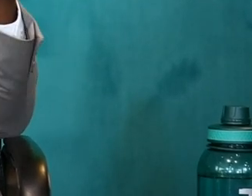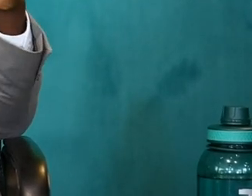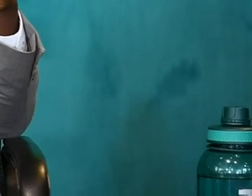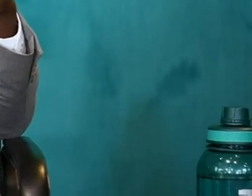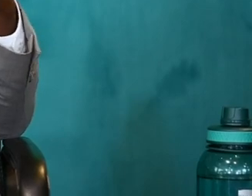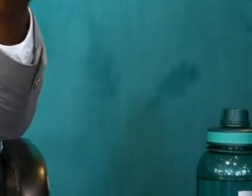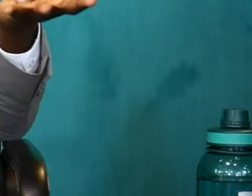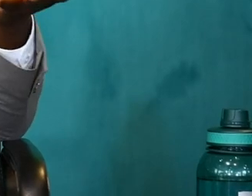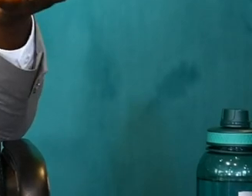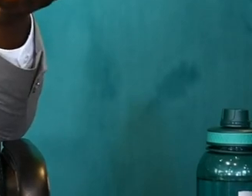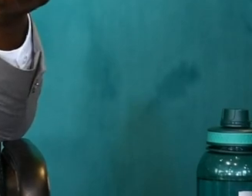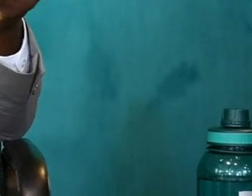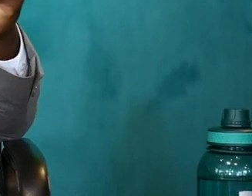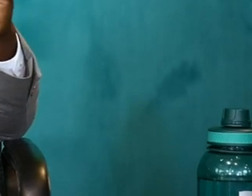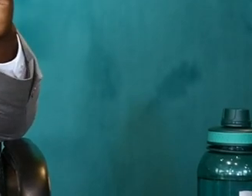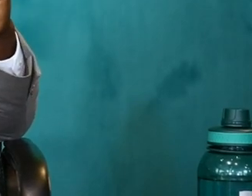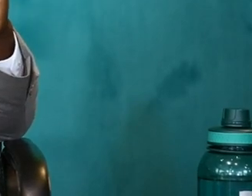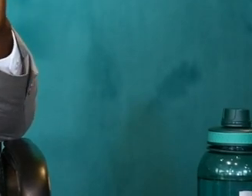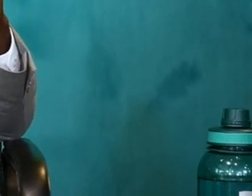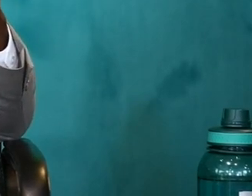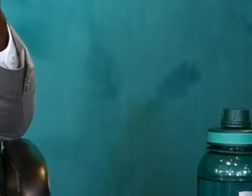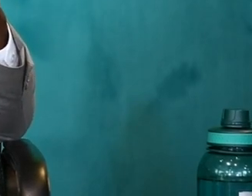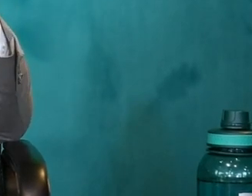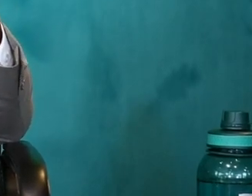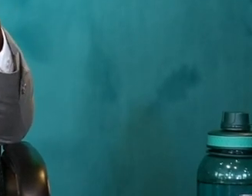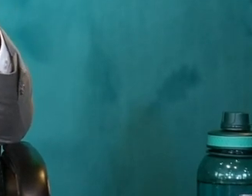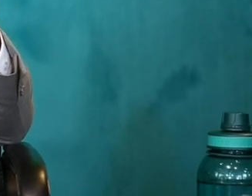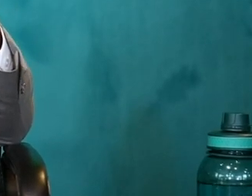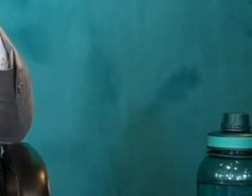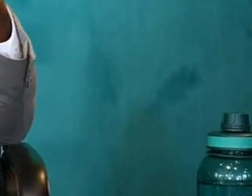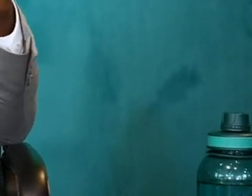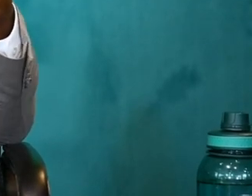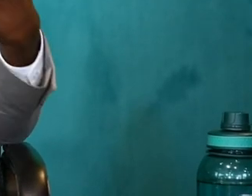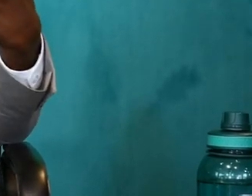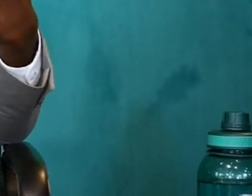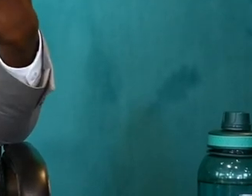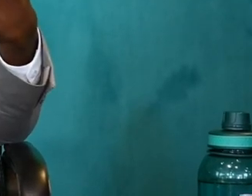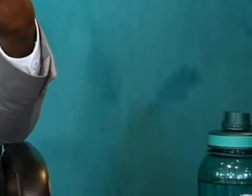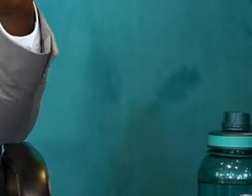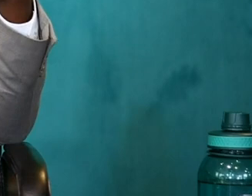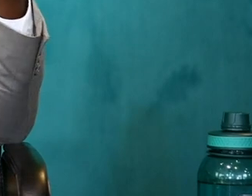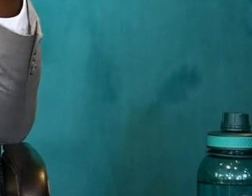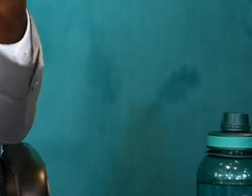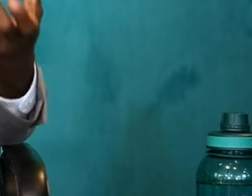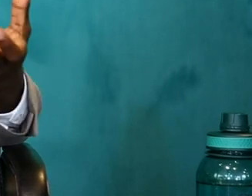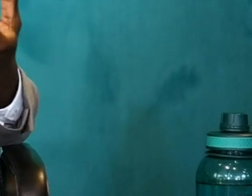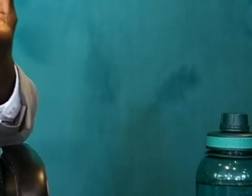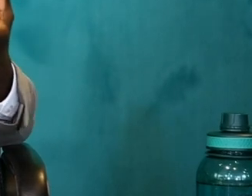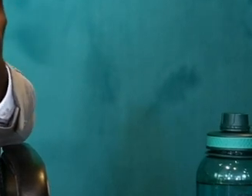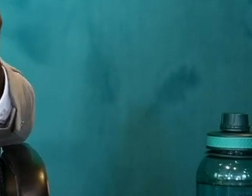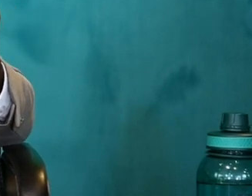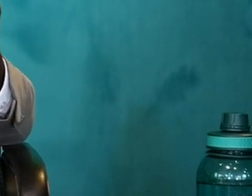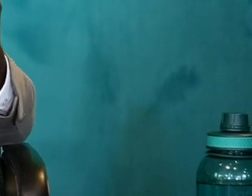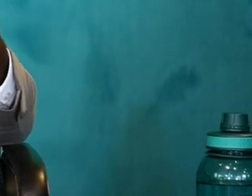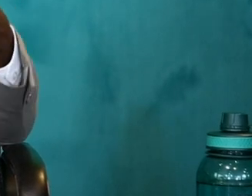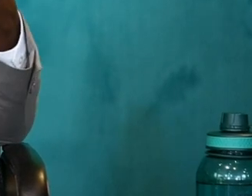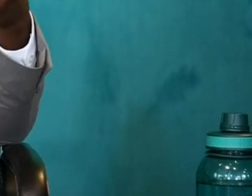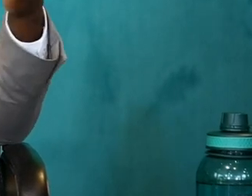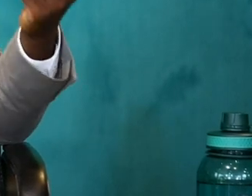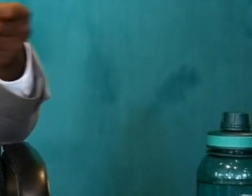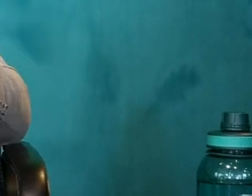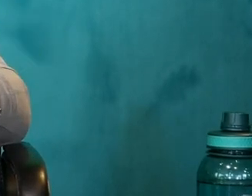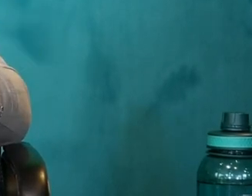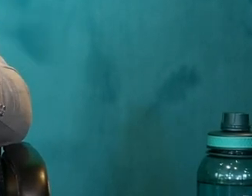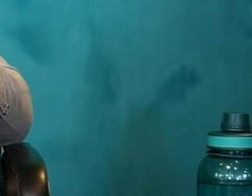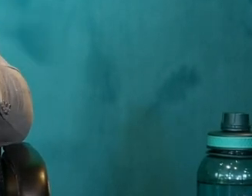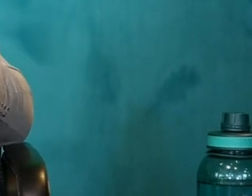month. That's 4 days before they kill it. And Christ came to Jerusalem 4 days before he was sacrificed, before he was crucified. Okay, that shows